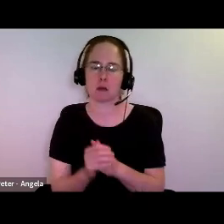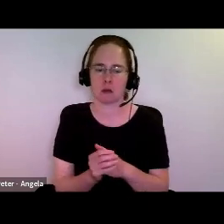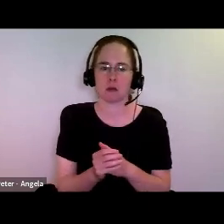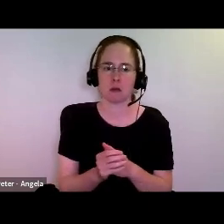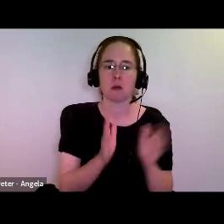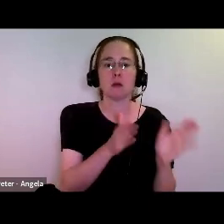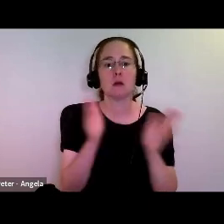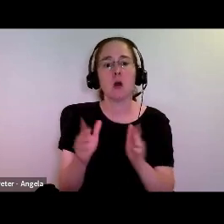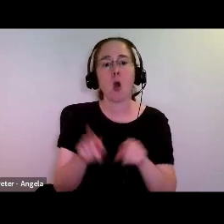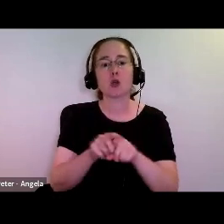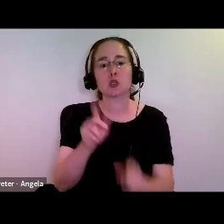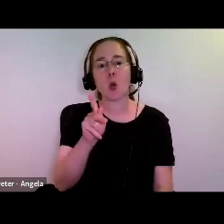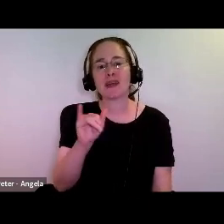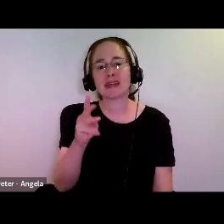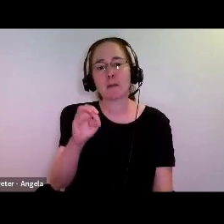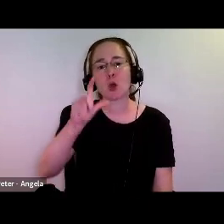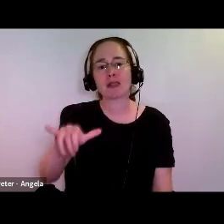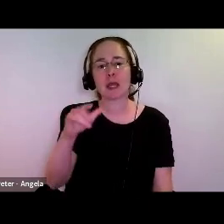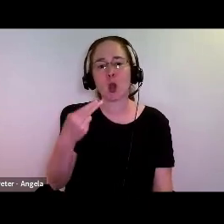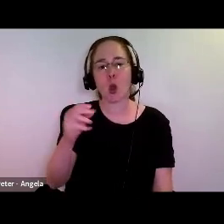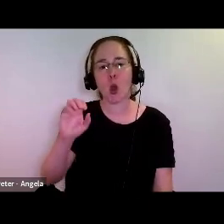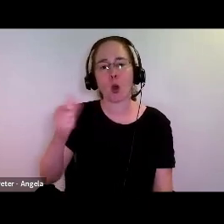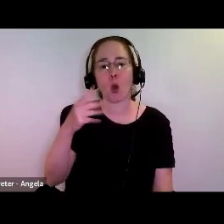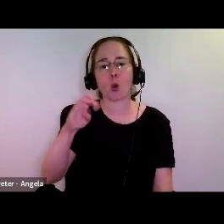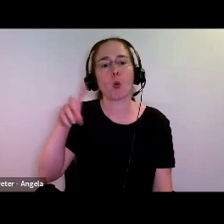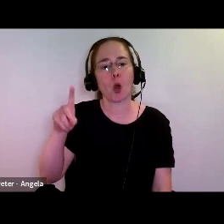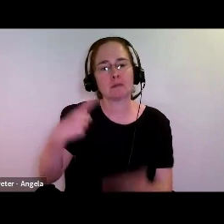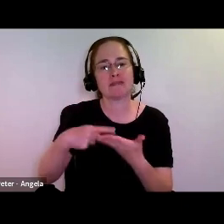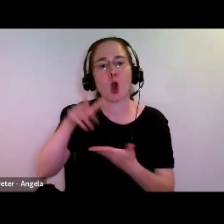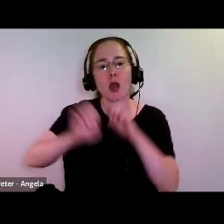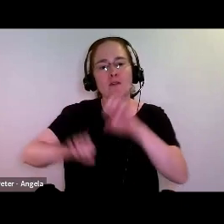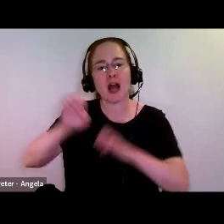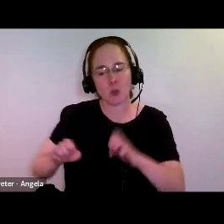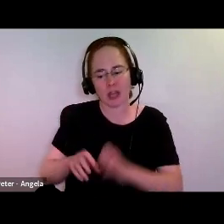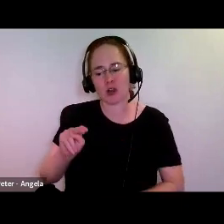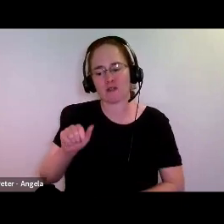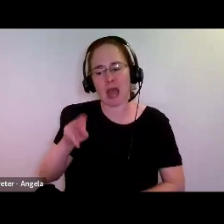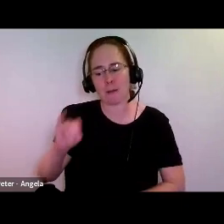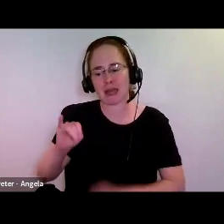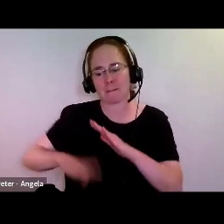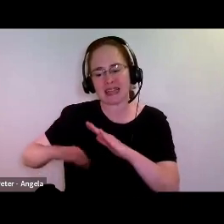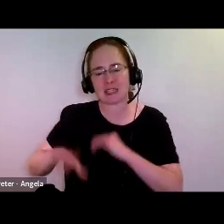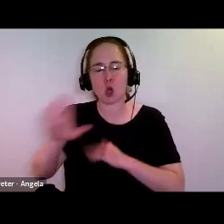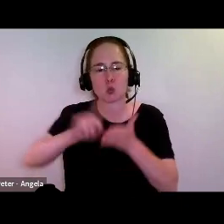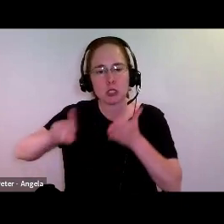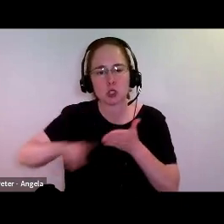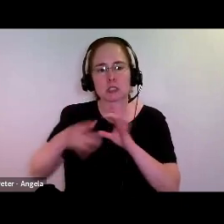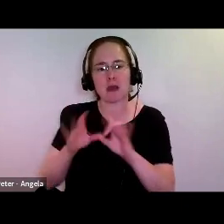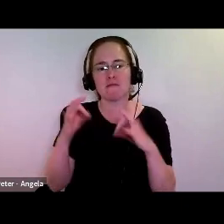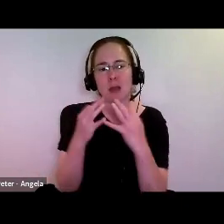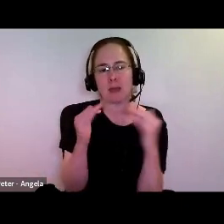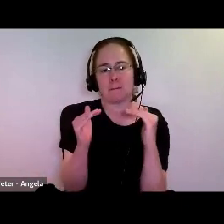have Kimberly Hogewood on with us as well to talk about her evaluation of NAMI Basics and her research in the family